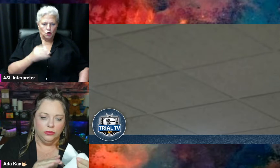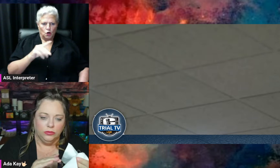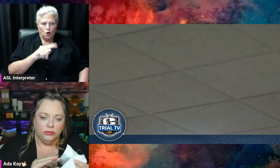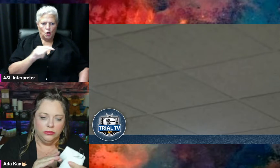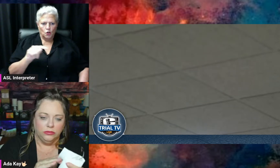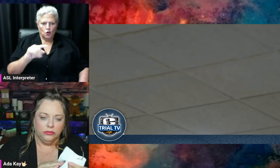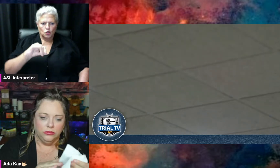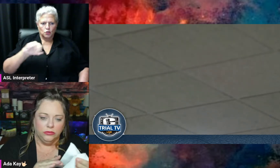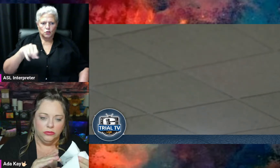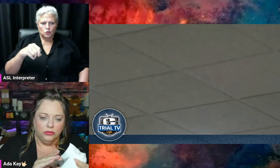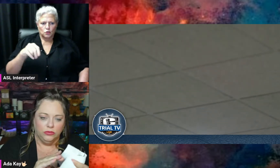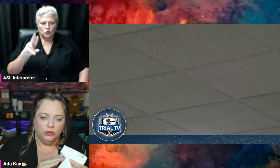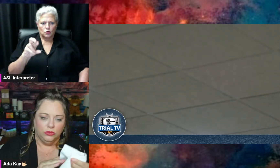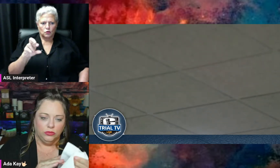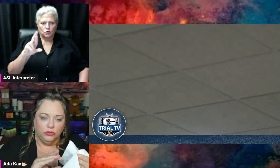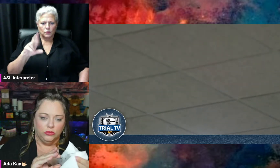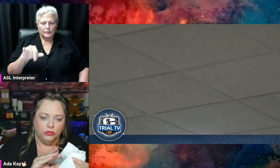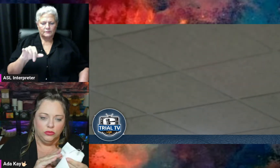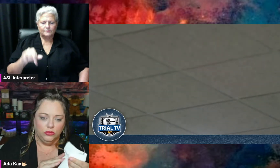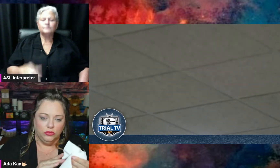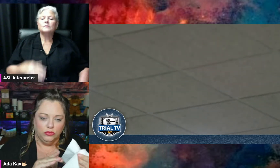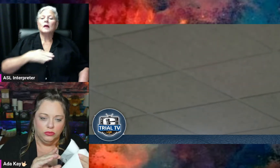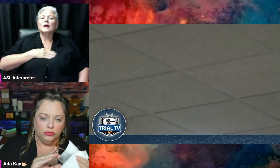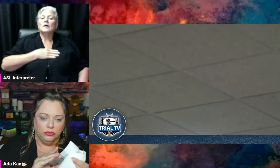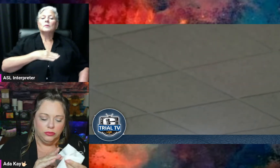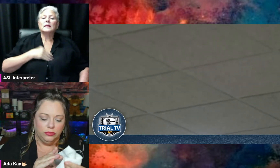Please be seated, everyone.